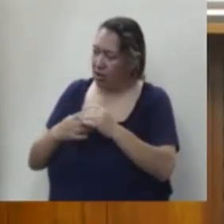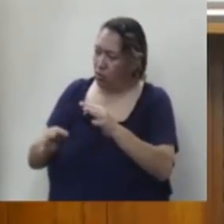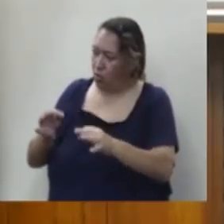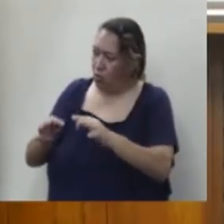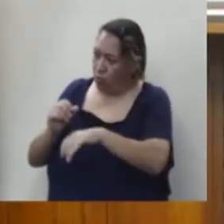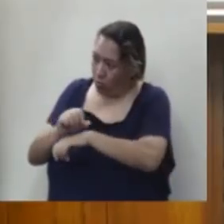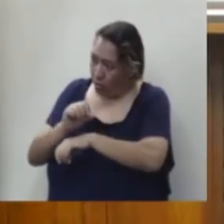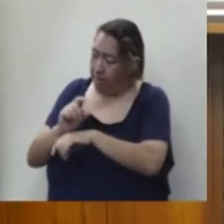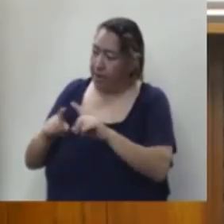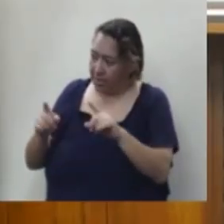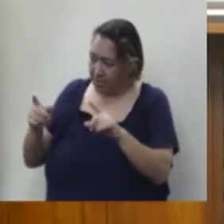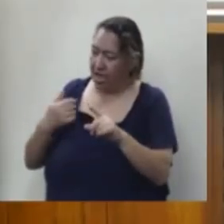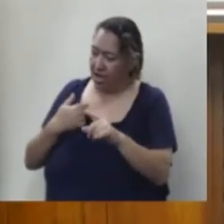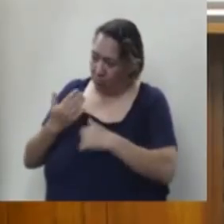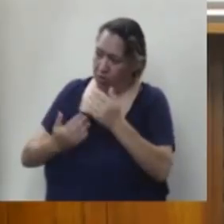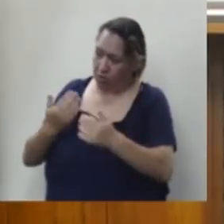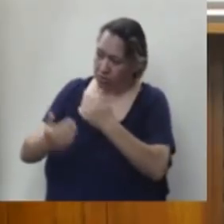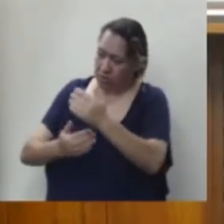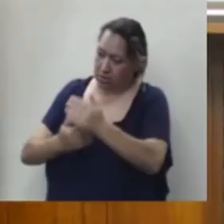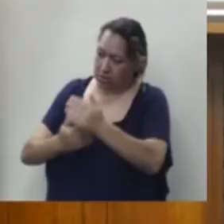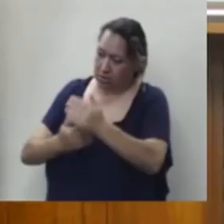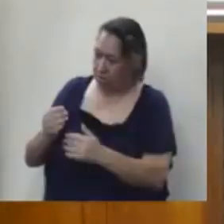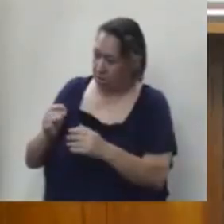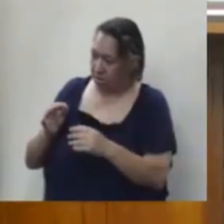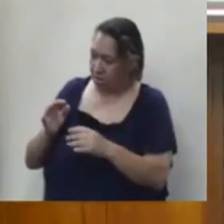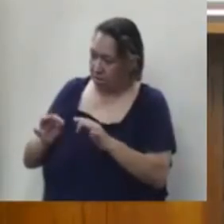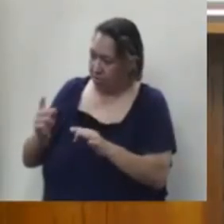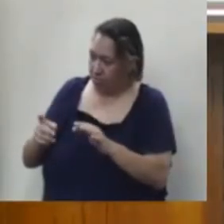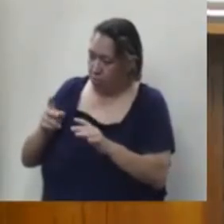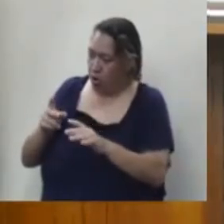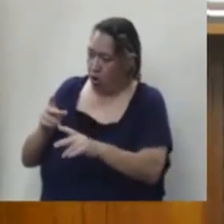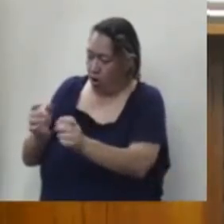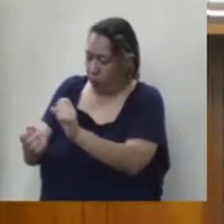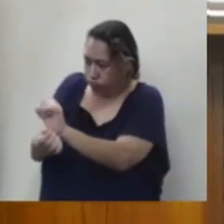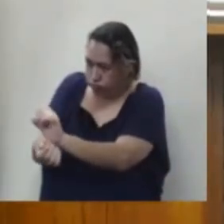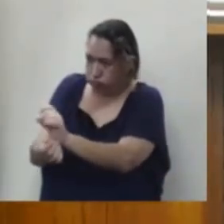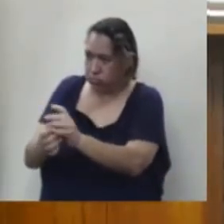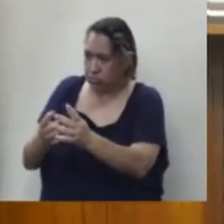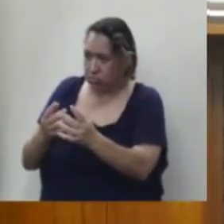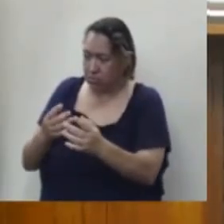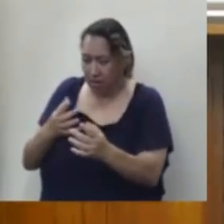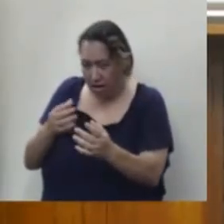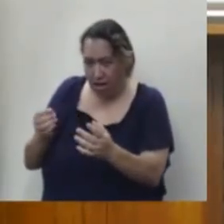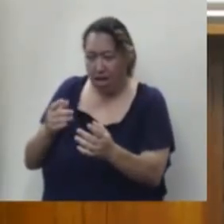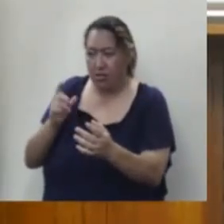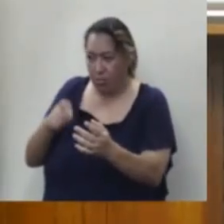have processes where when people are arrested and they go through regular